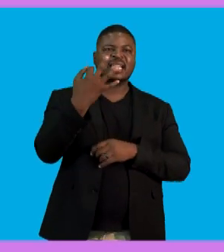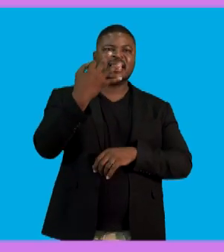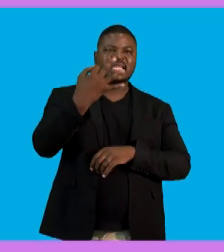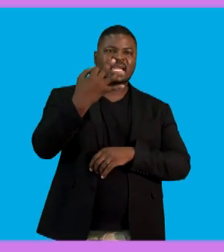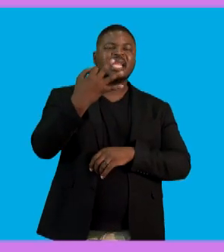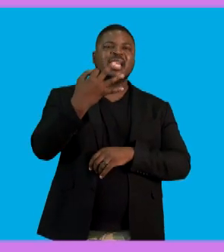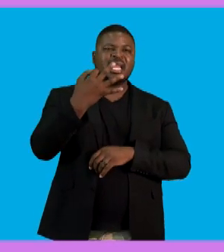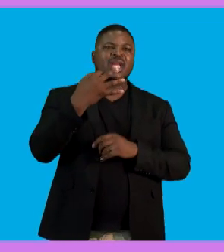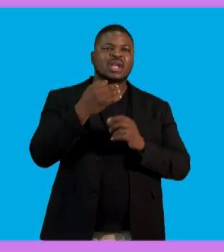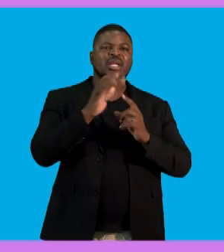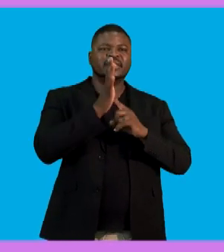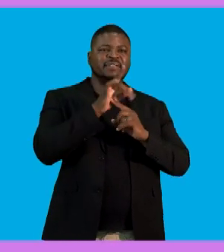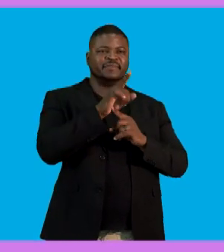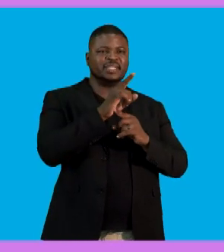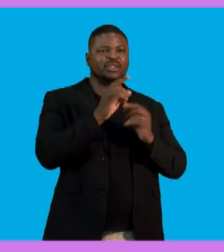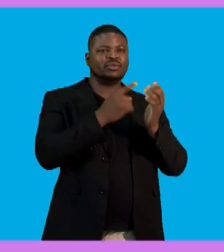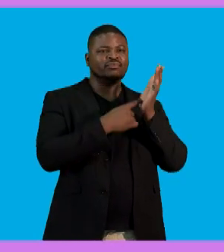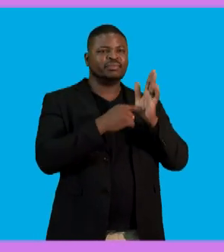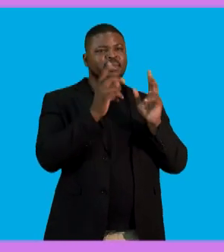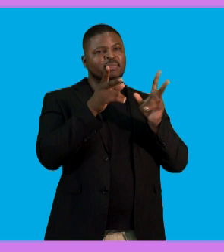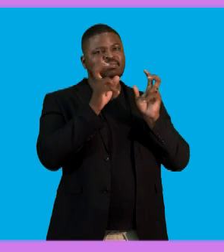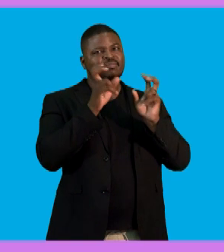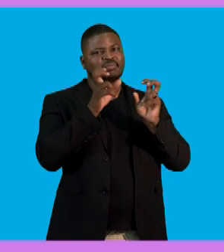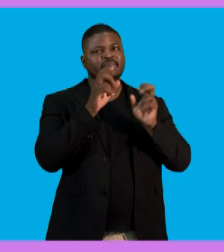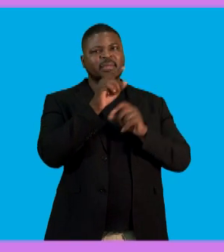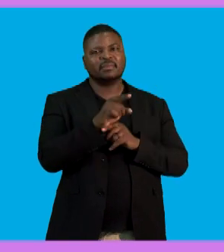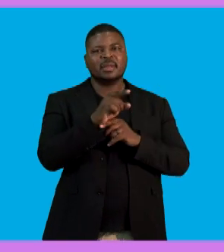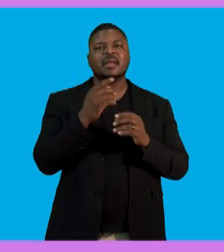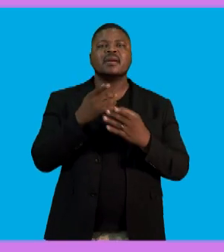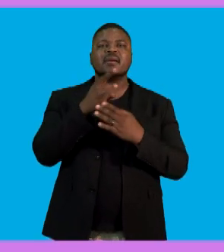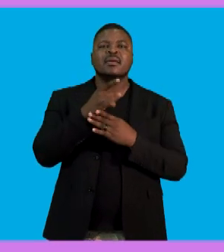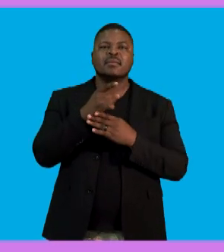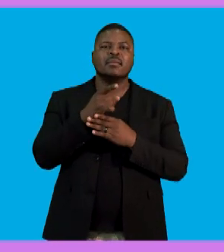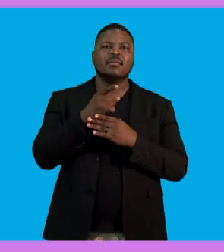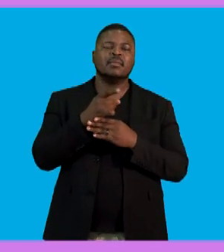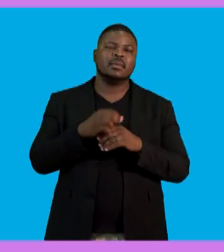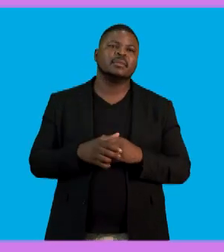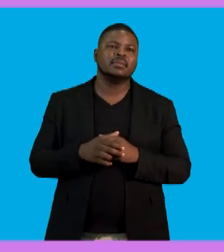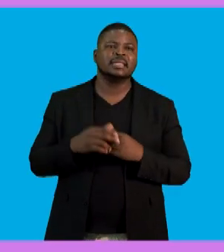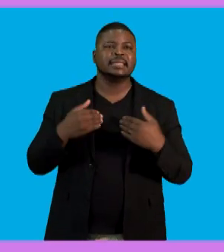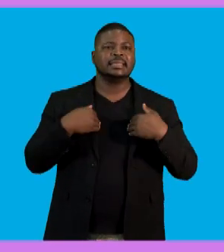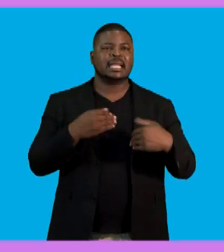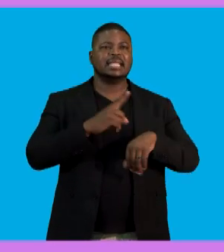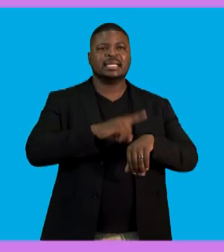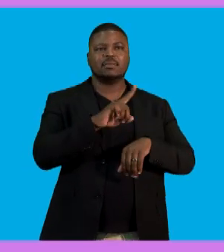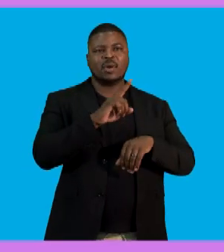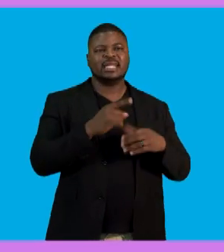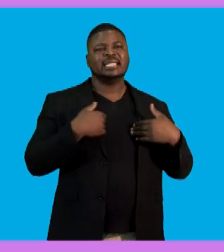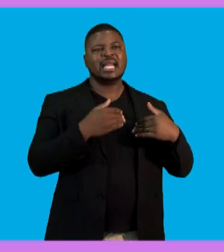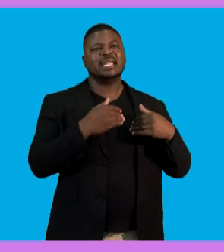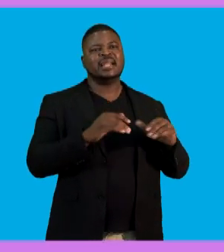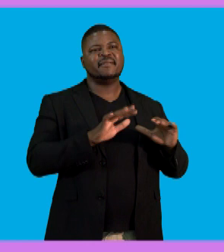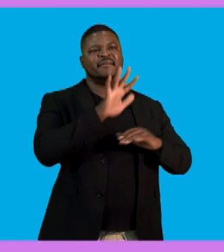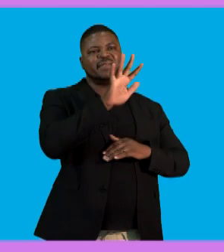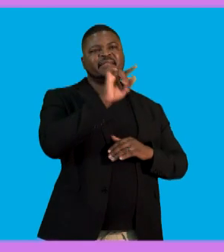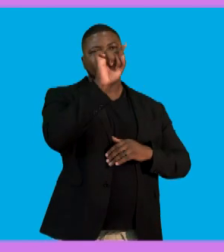shown on the TV guide alongside? So which are those first shows? The first one, it's at the time it starts at